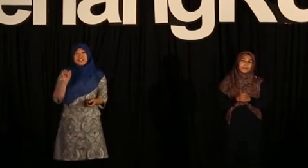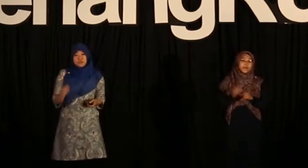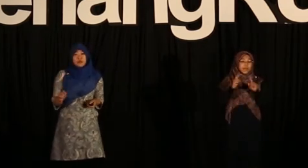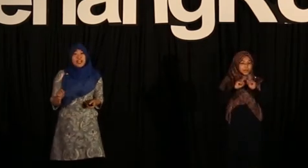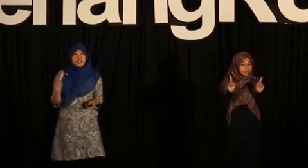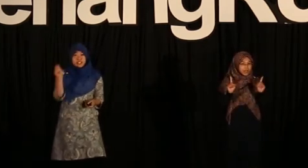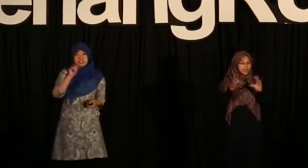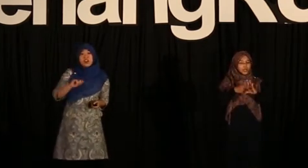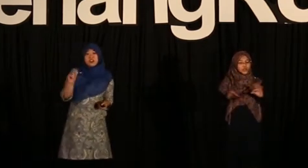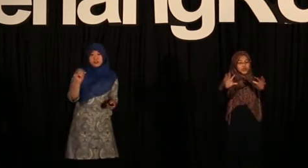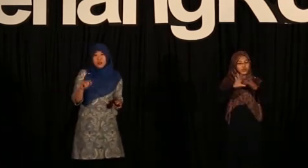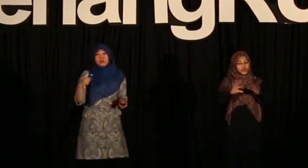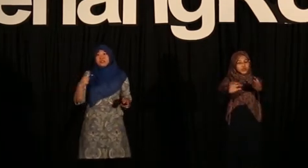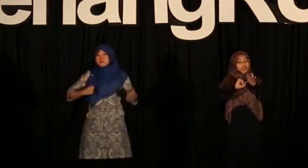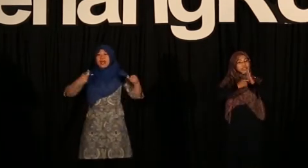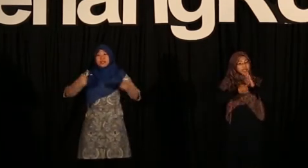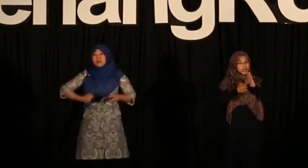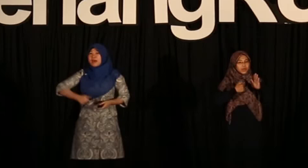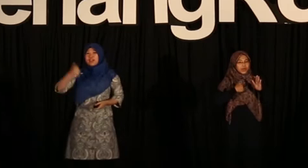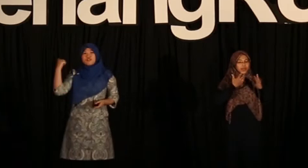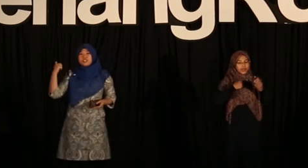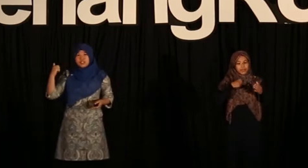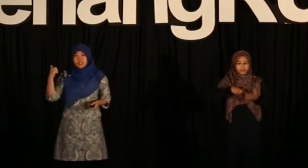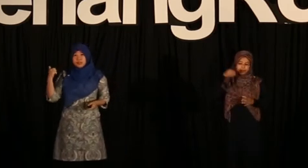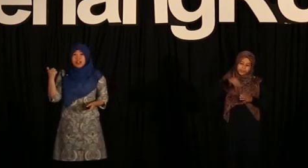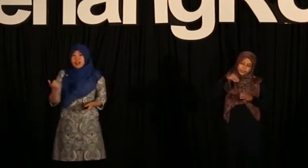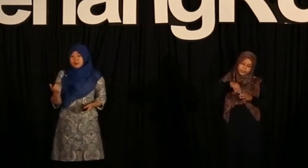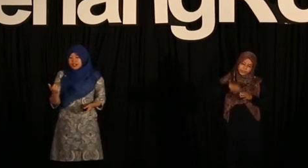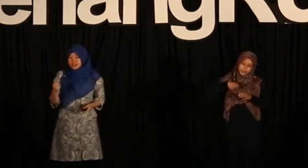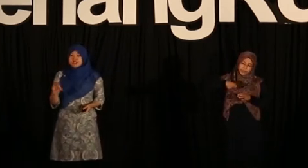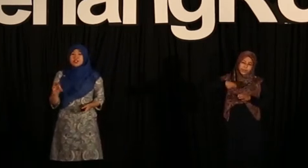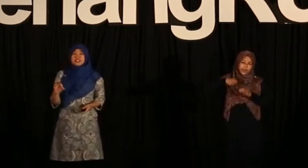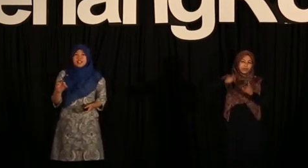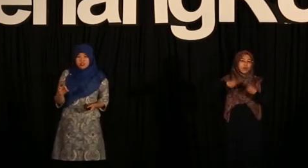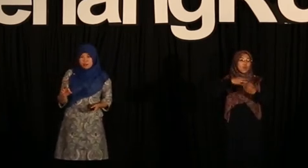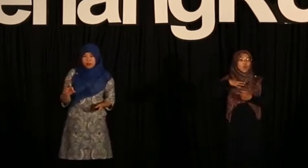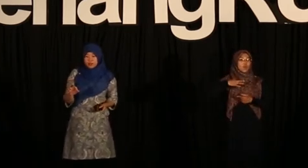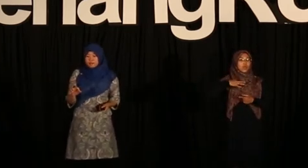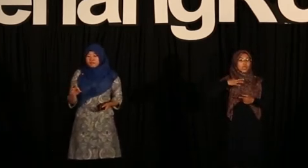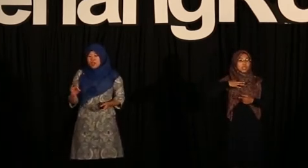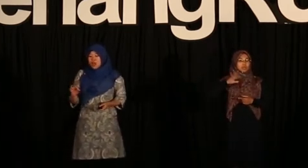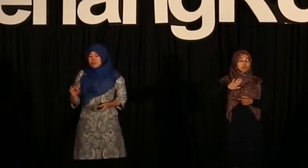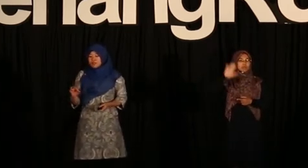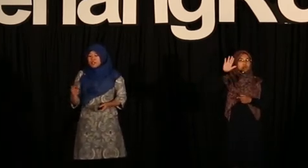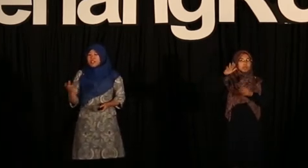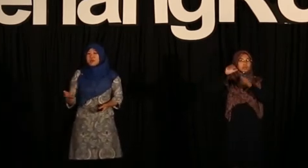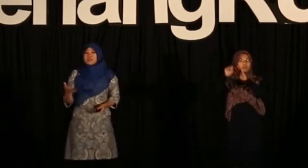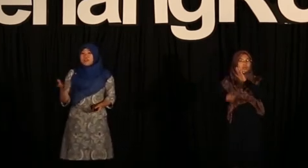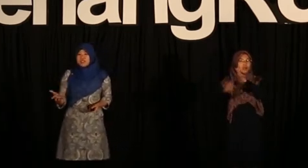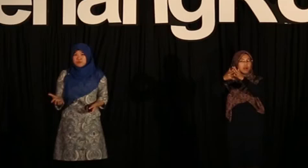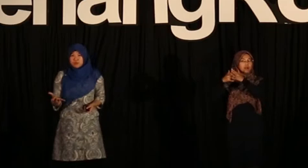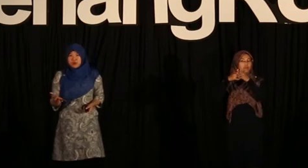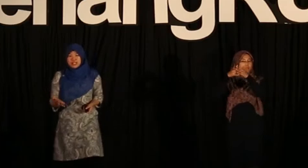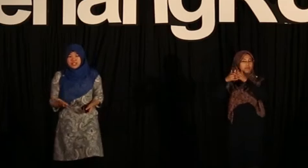But the story actually started when I was packing my bag and volunteering to Nicaragua, a country in Central America. I was volunteering